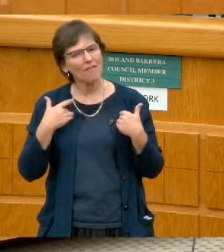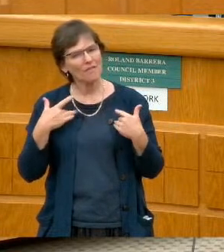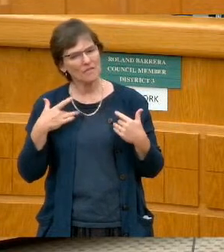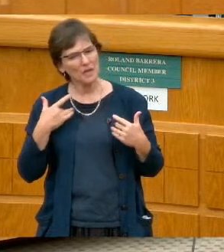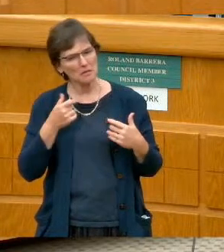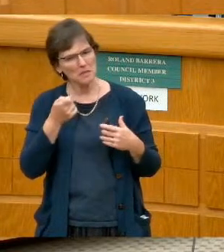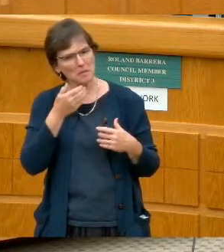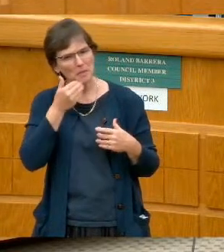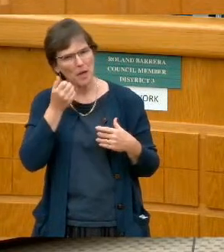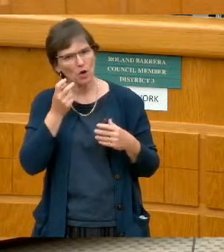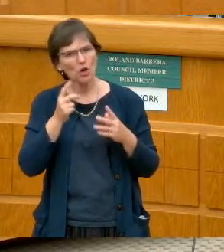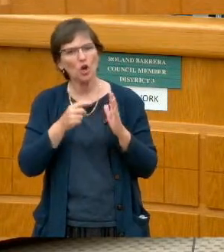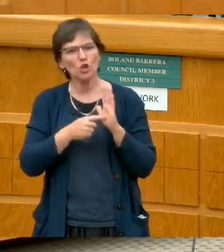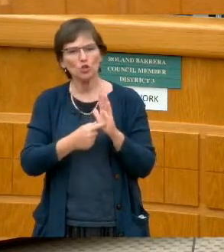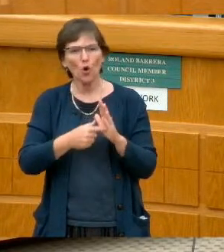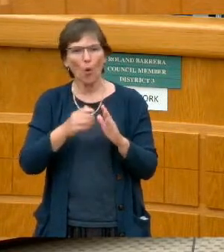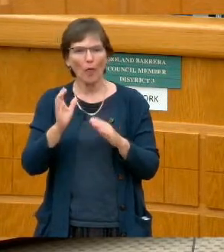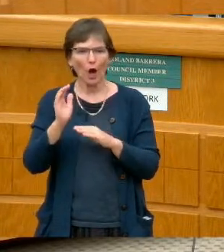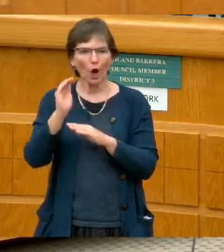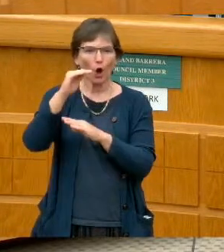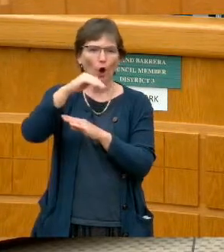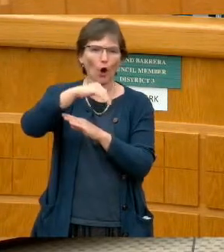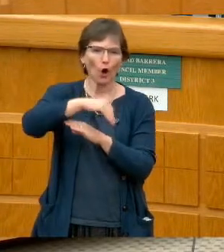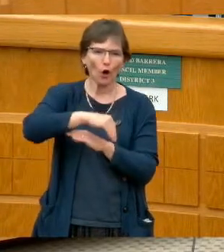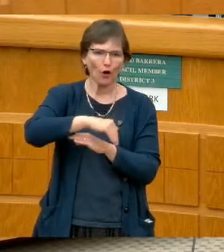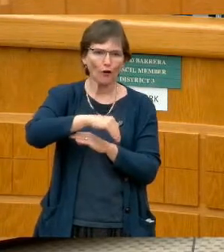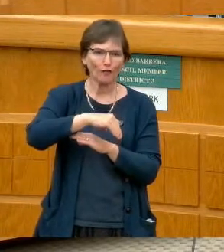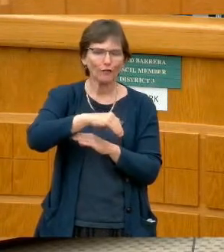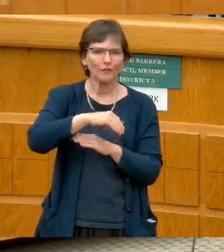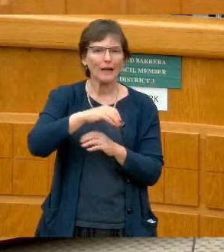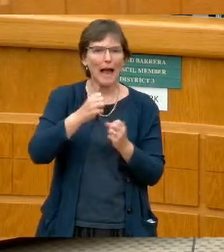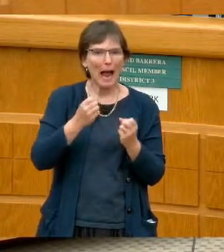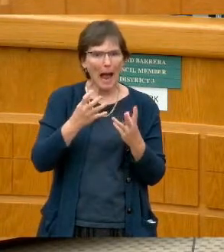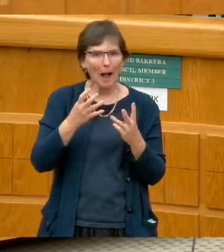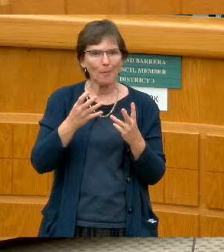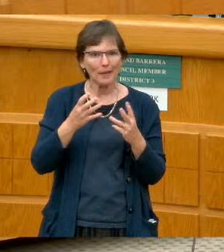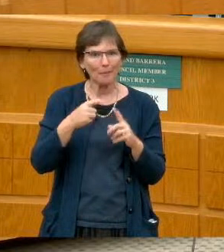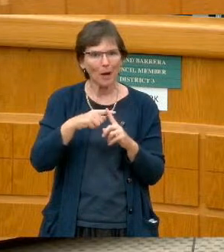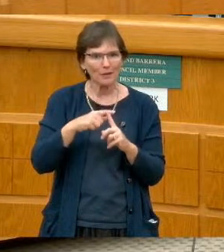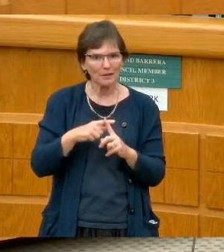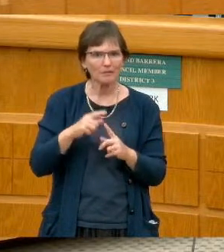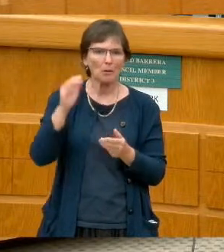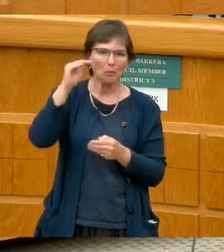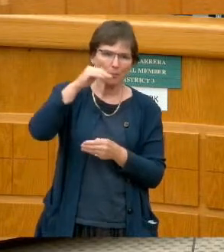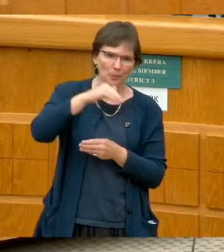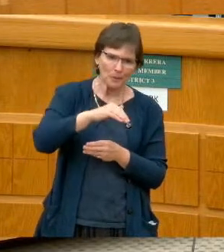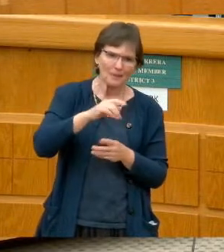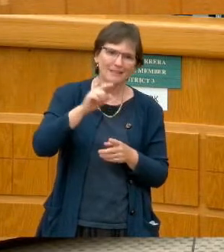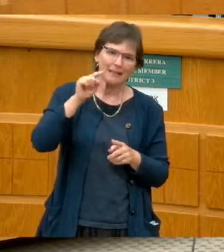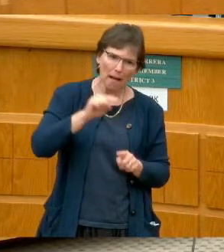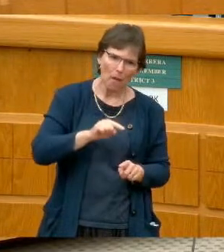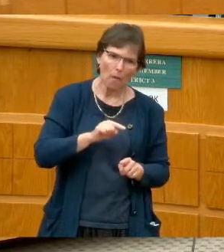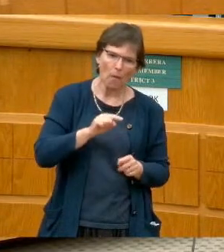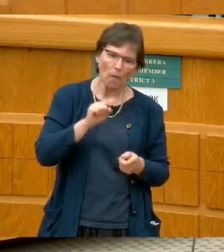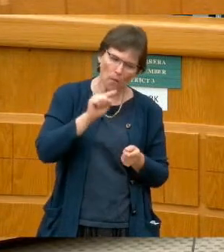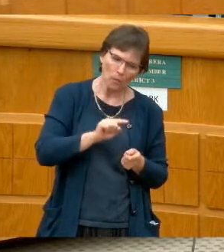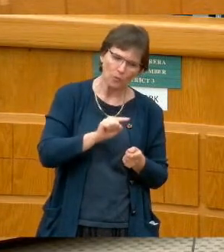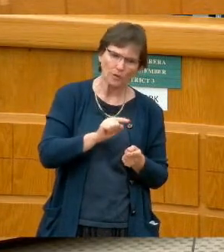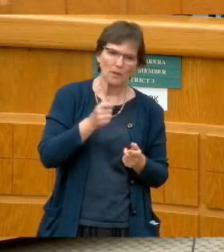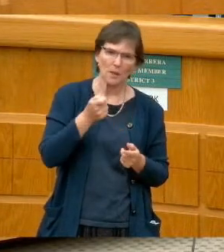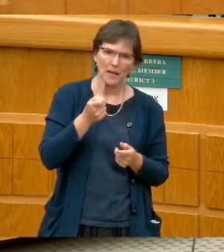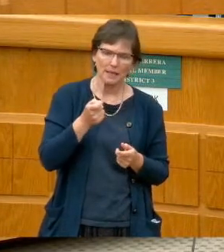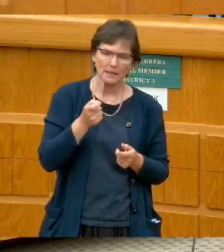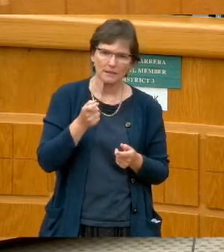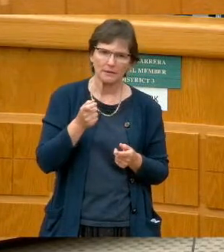I'm more optimistic about show that we're bending this curve. There's no doubt in my mind that this curve